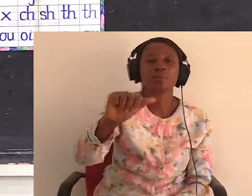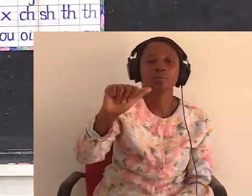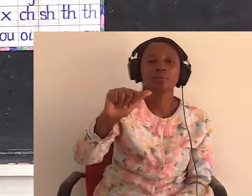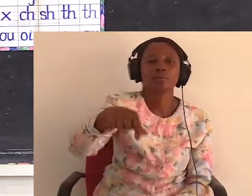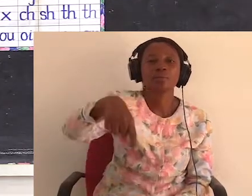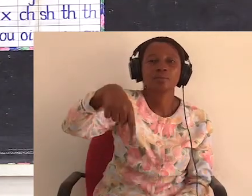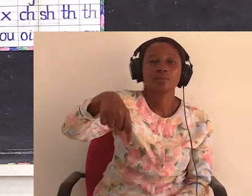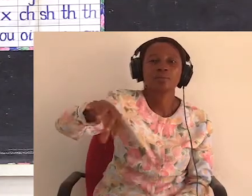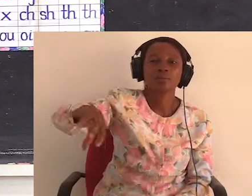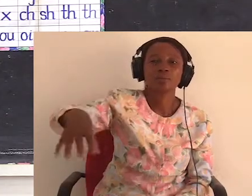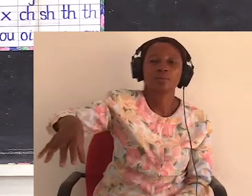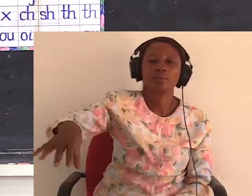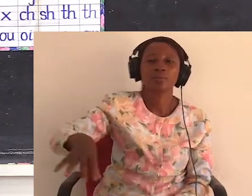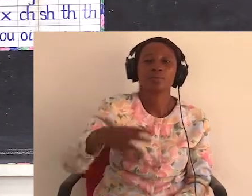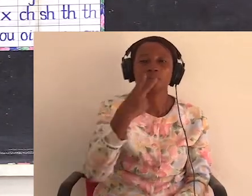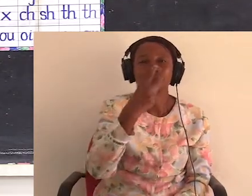Look at tap, the word tap.